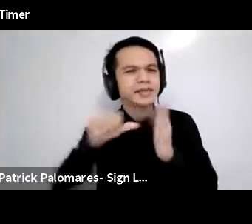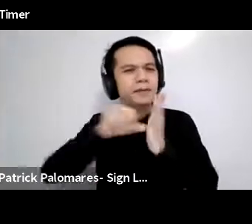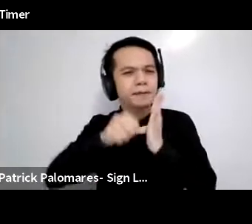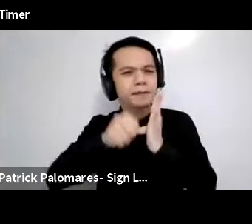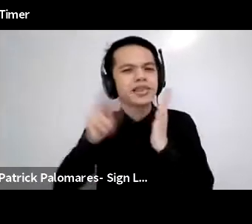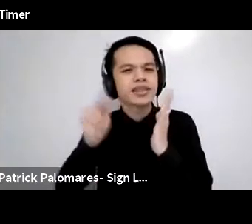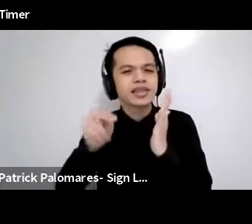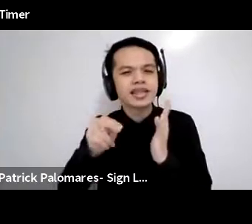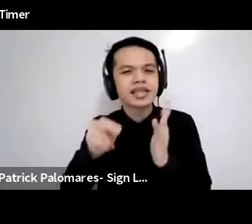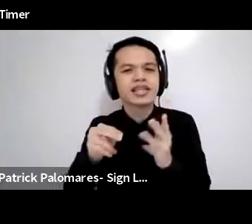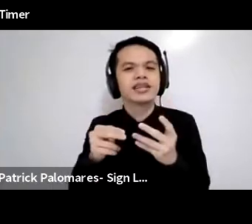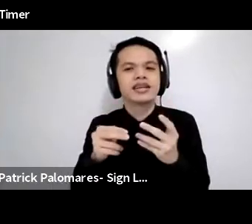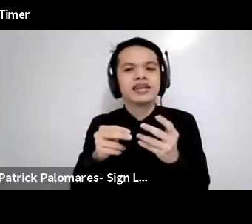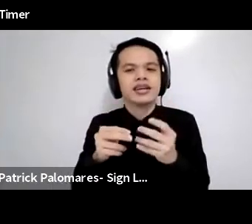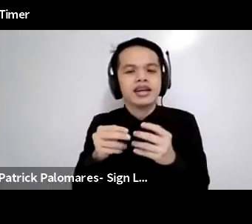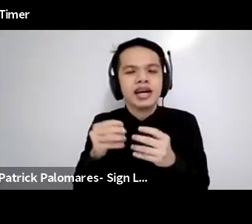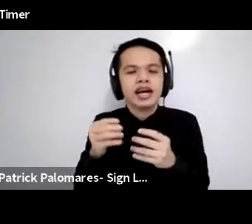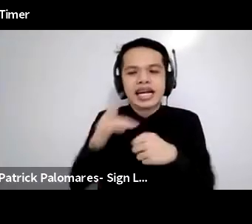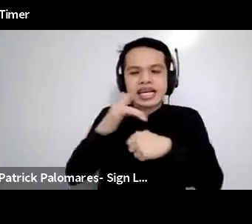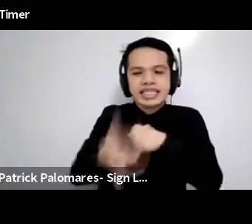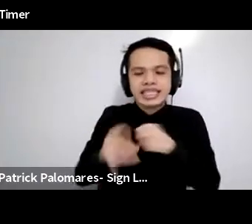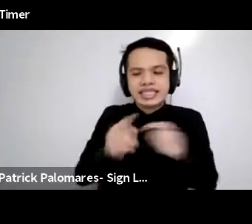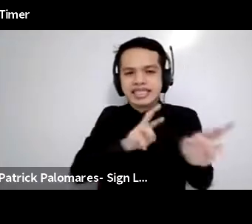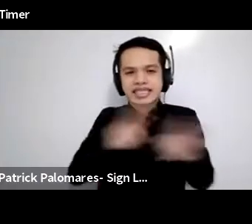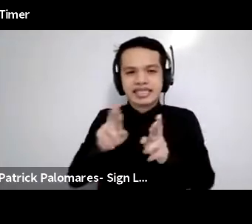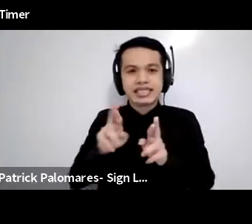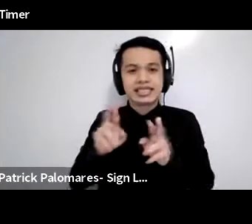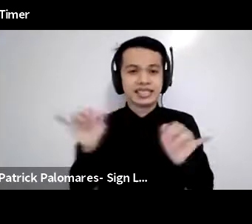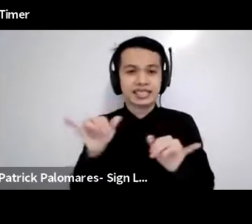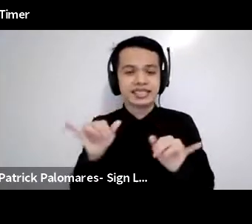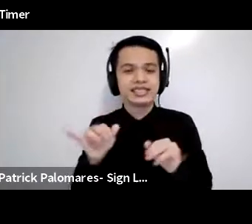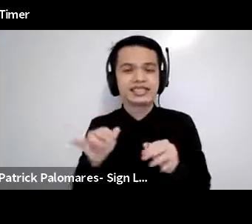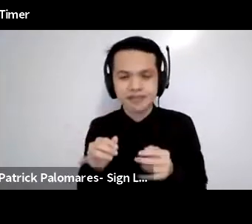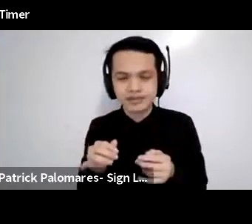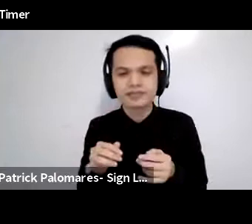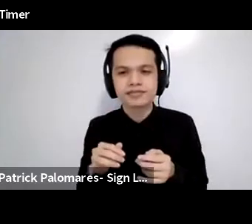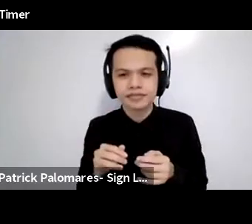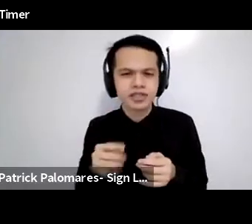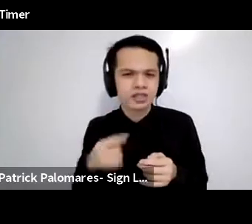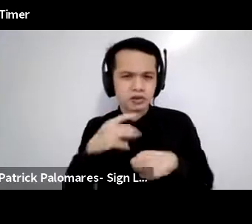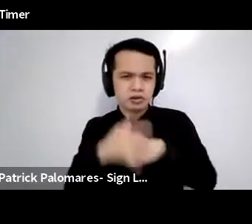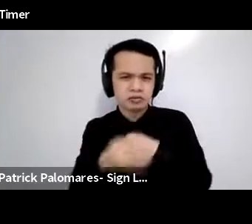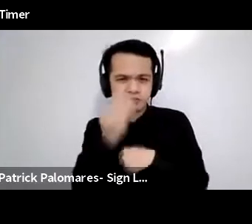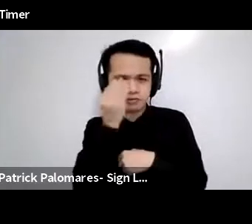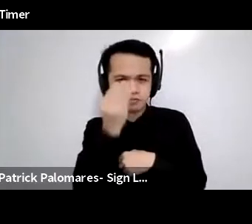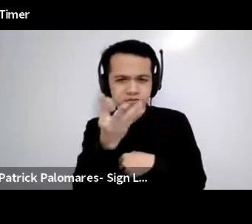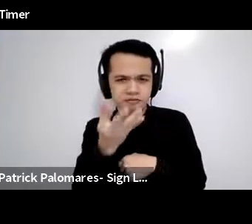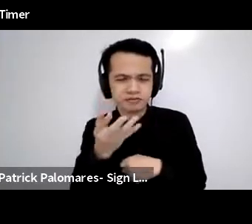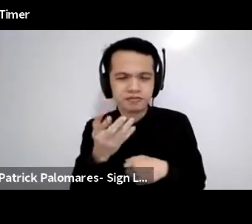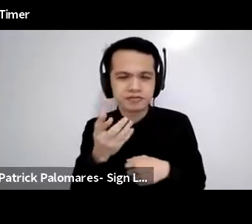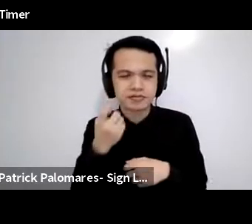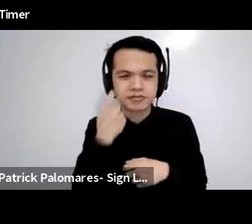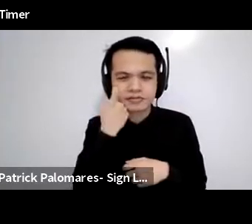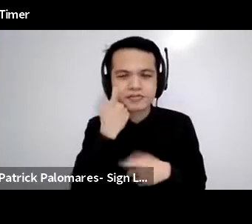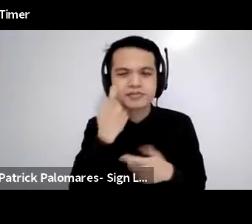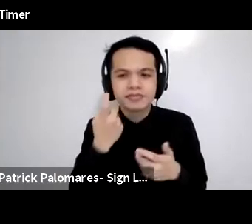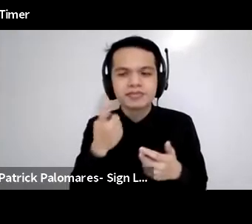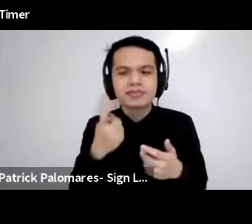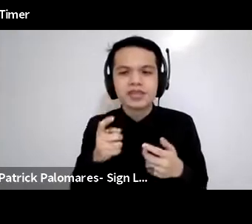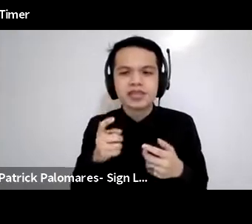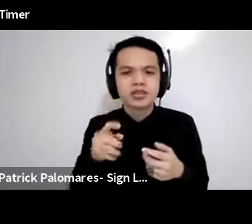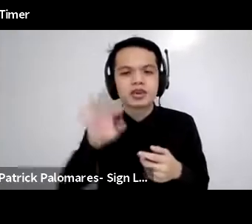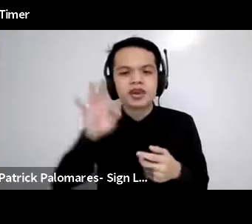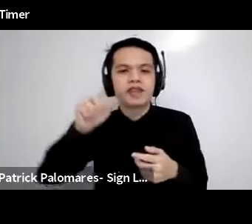need to scale anticipatory action. And as we have heard from the others earlier, IFRC, together with WFP,